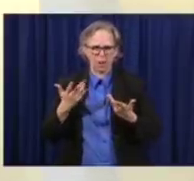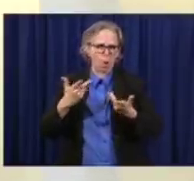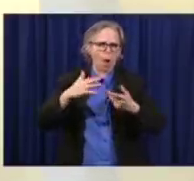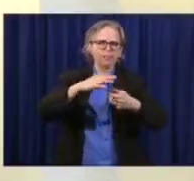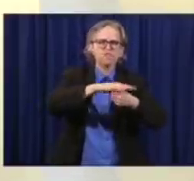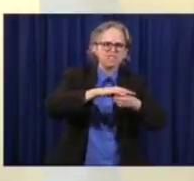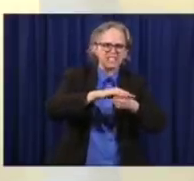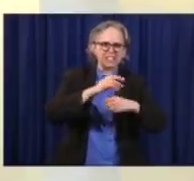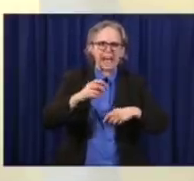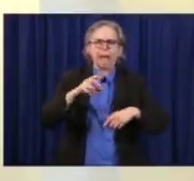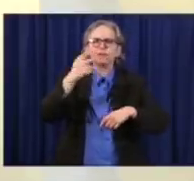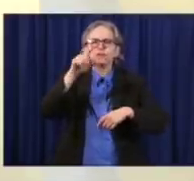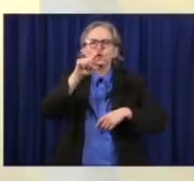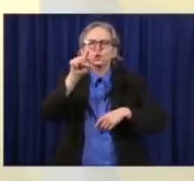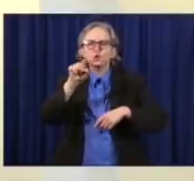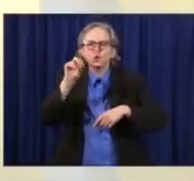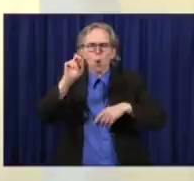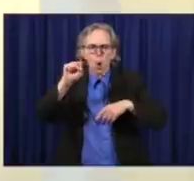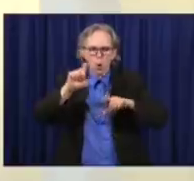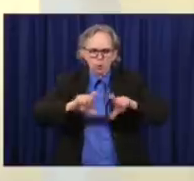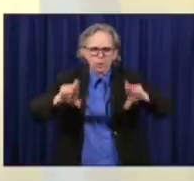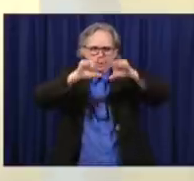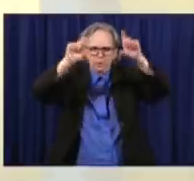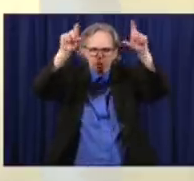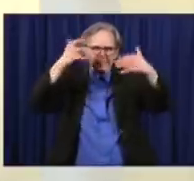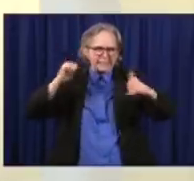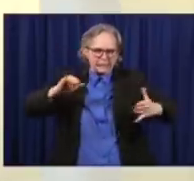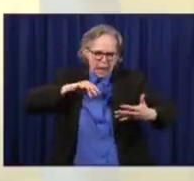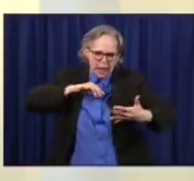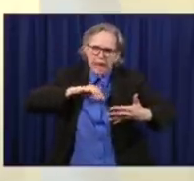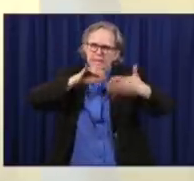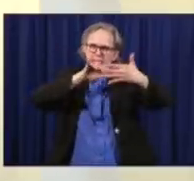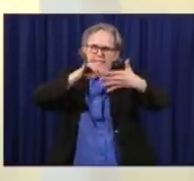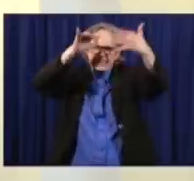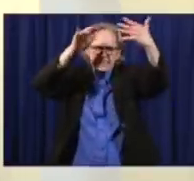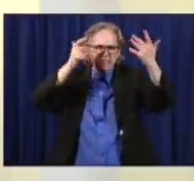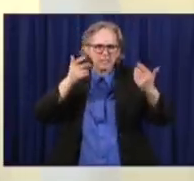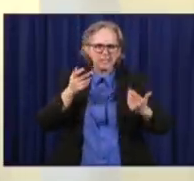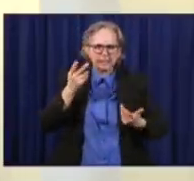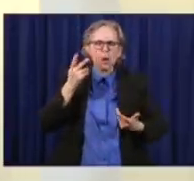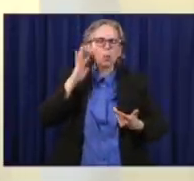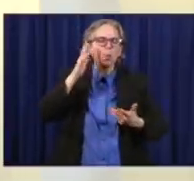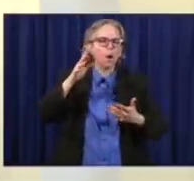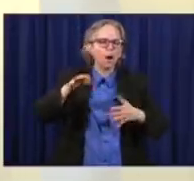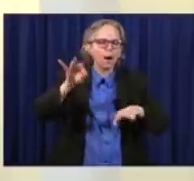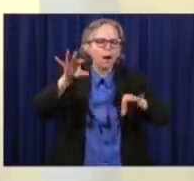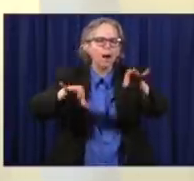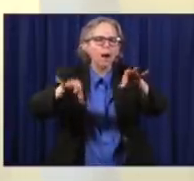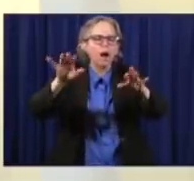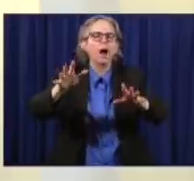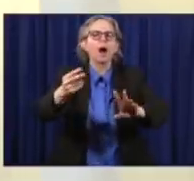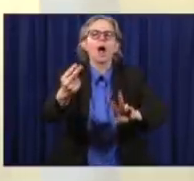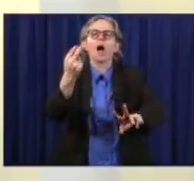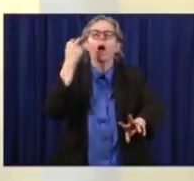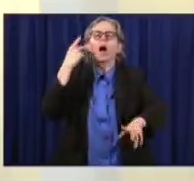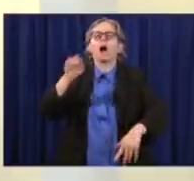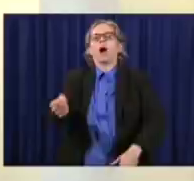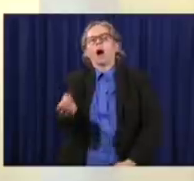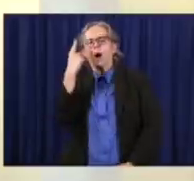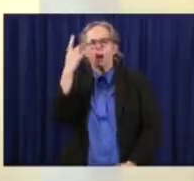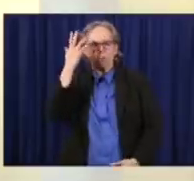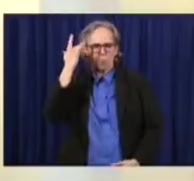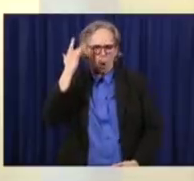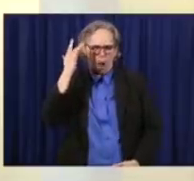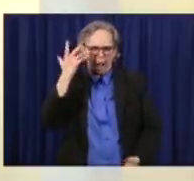very carefully at this. And I think over time, we'll understand more if there are regional variations. But at